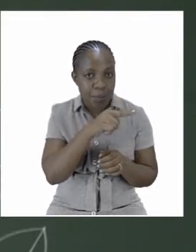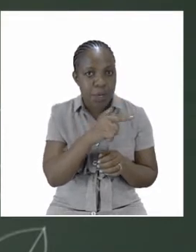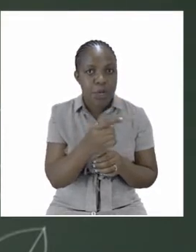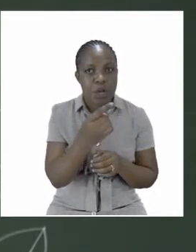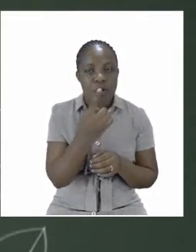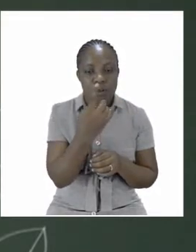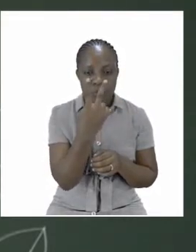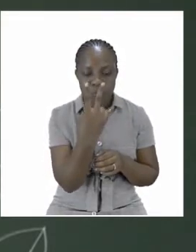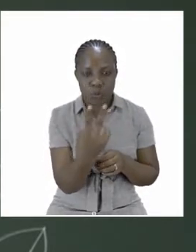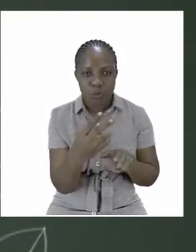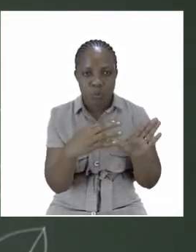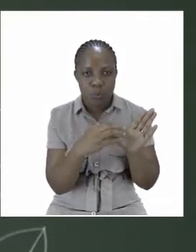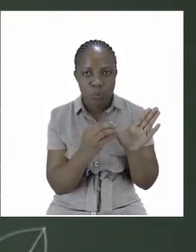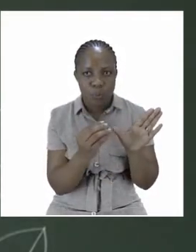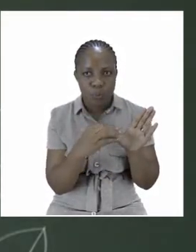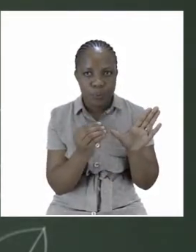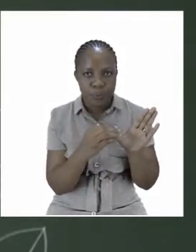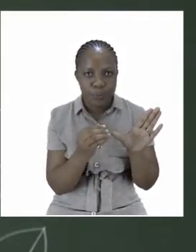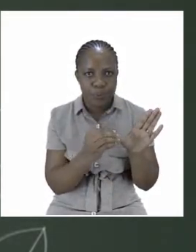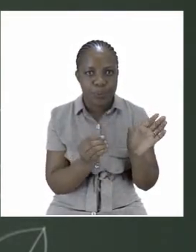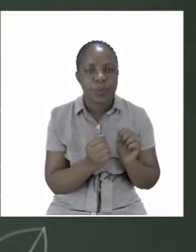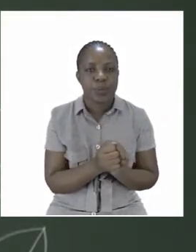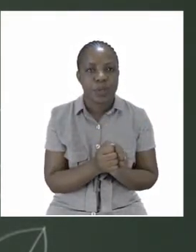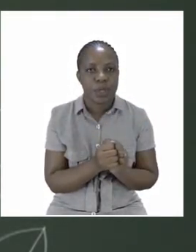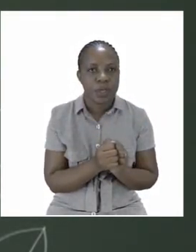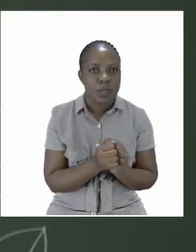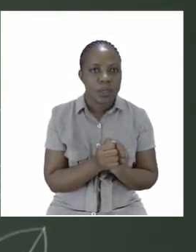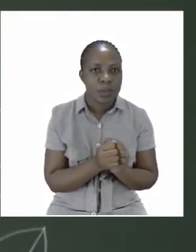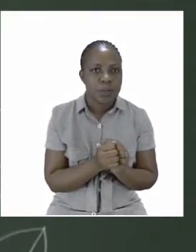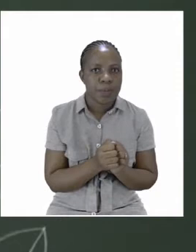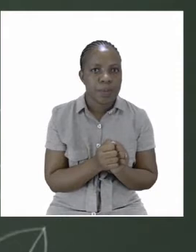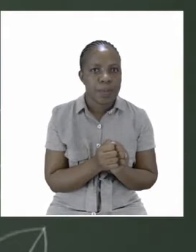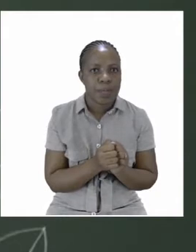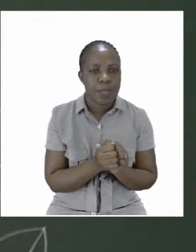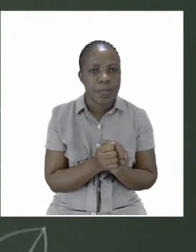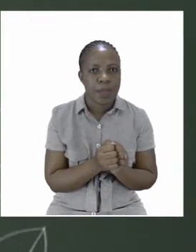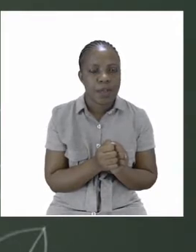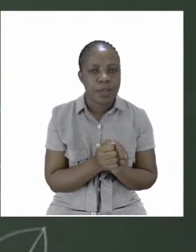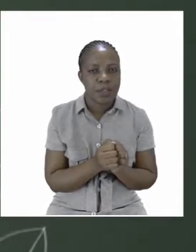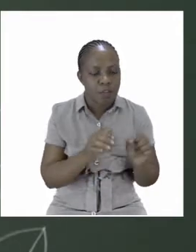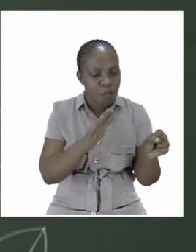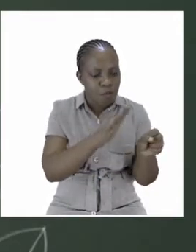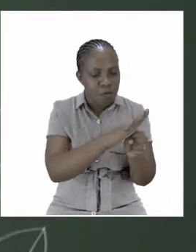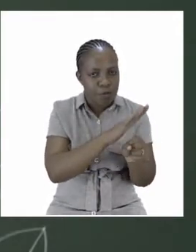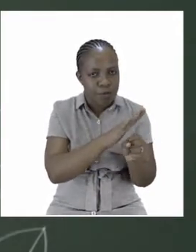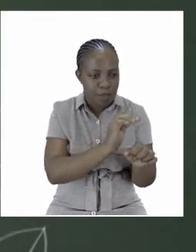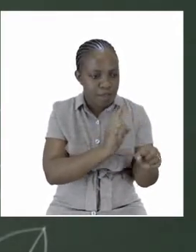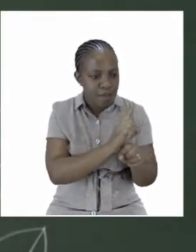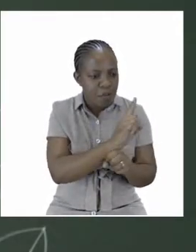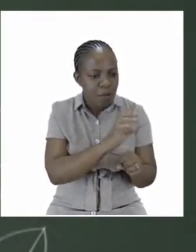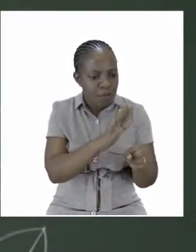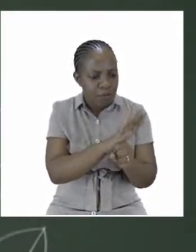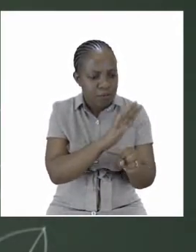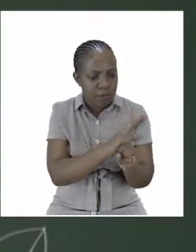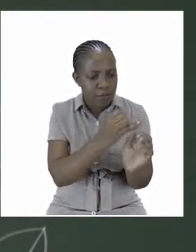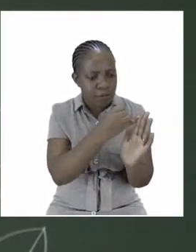a beautiful stem with some petals. But on the other one, there